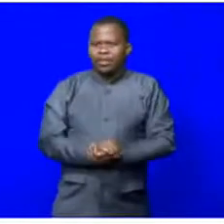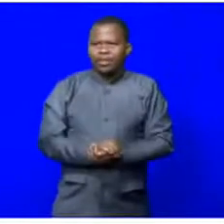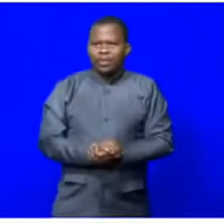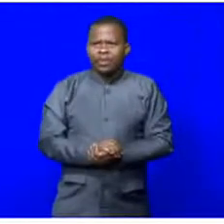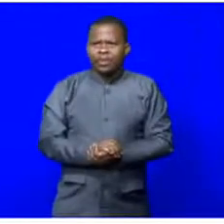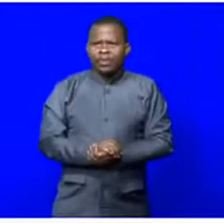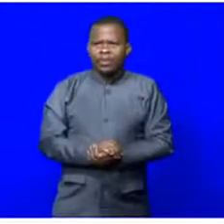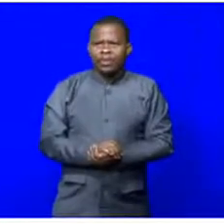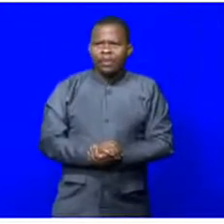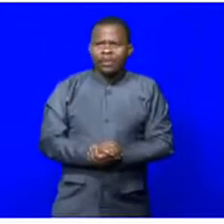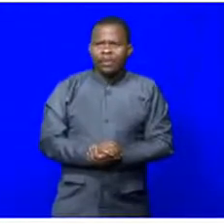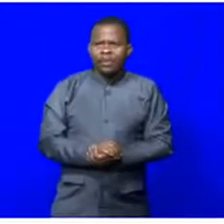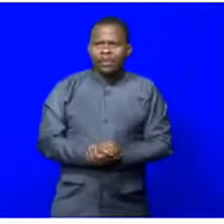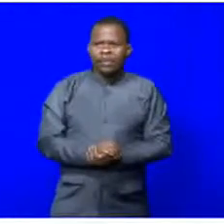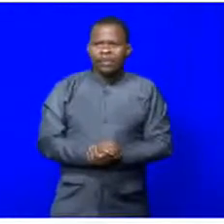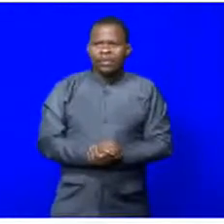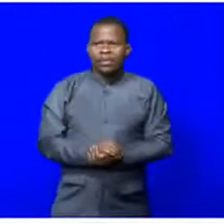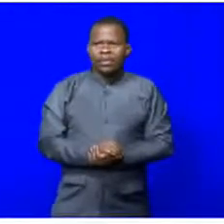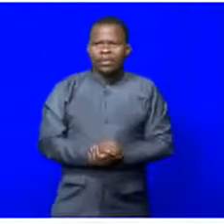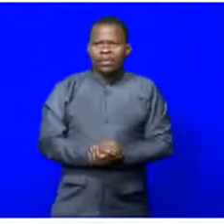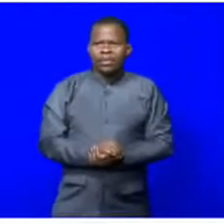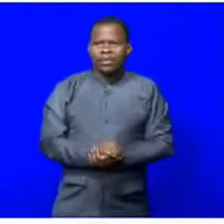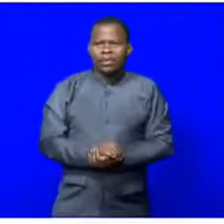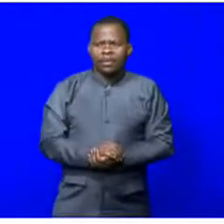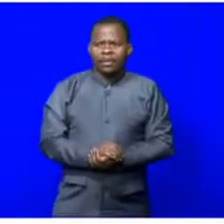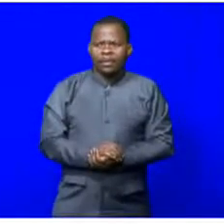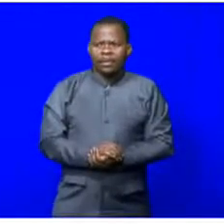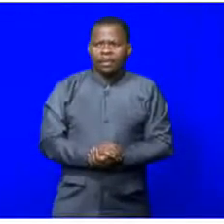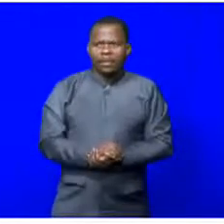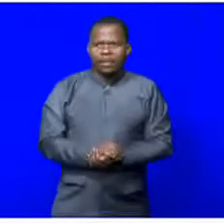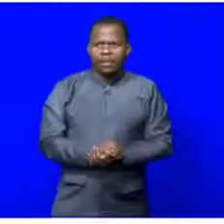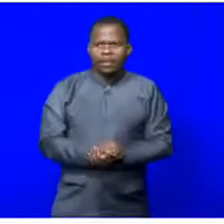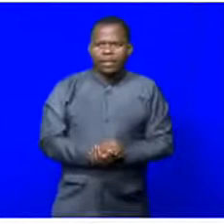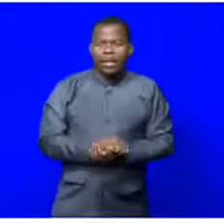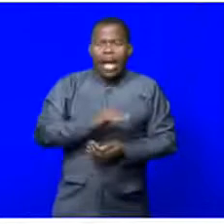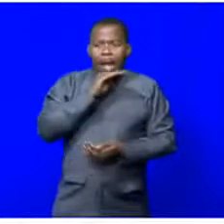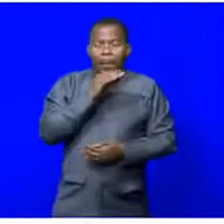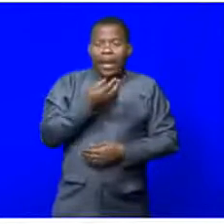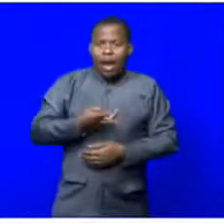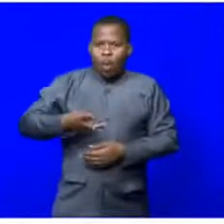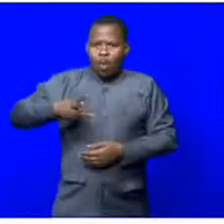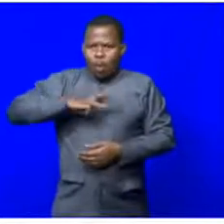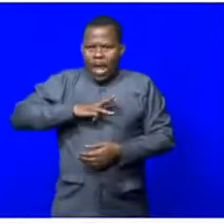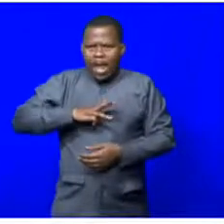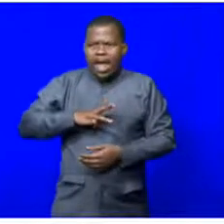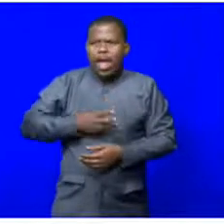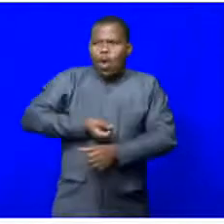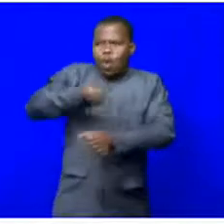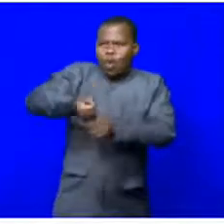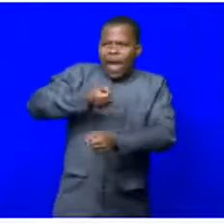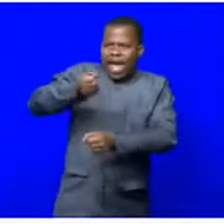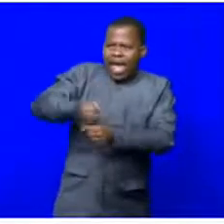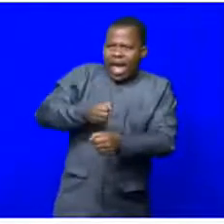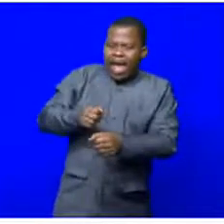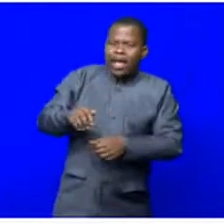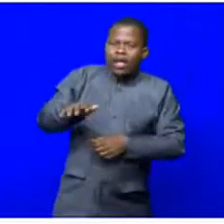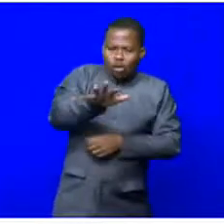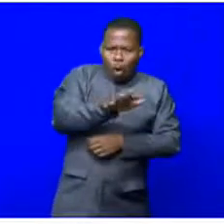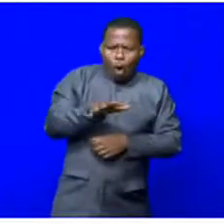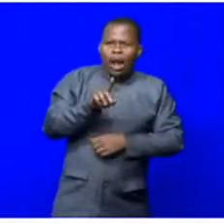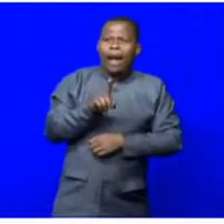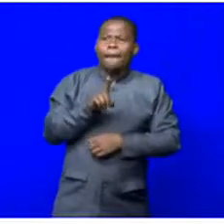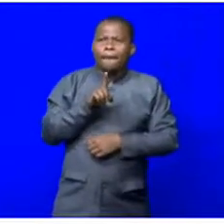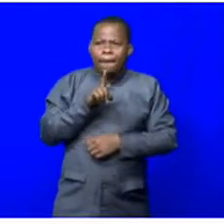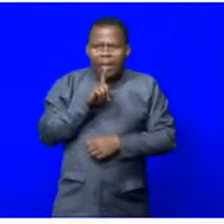yangithatha le ukuthi because siyasebenza sonke nini yasivela kude but